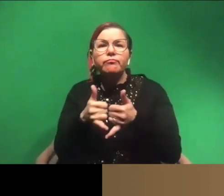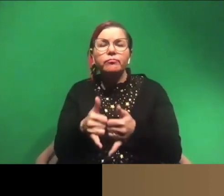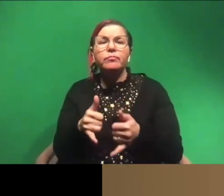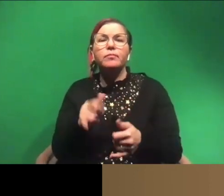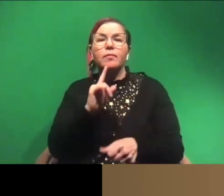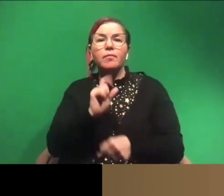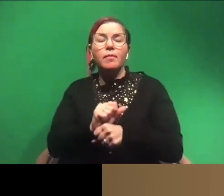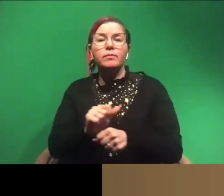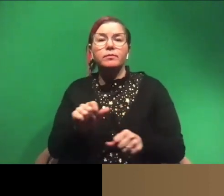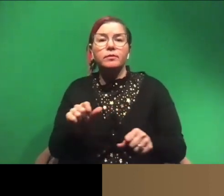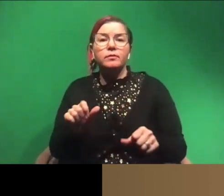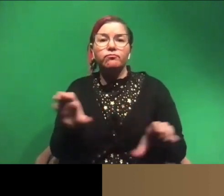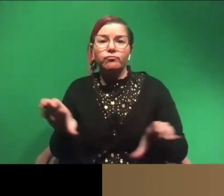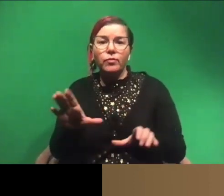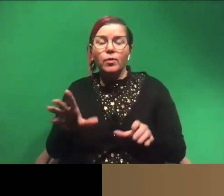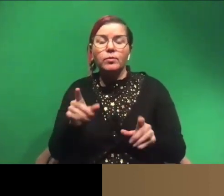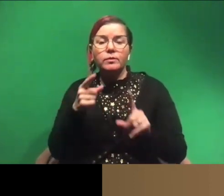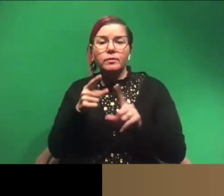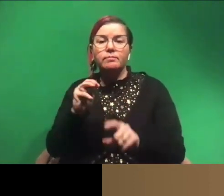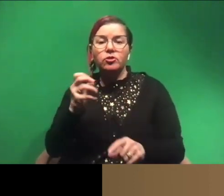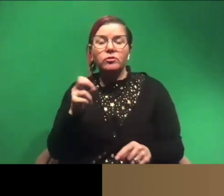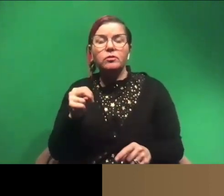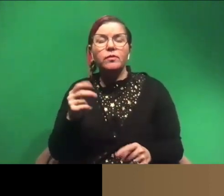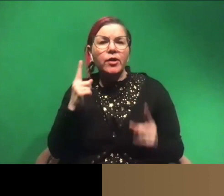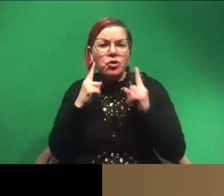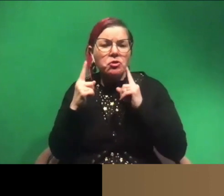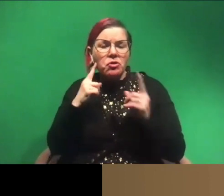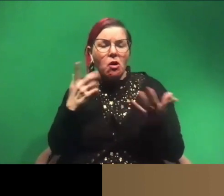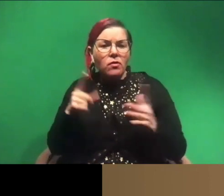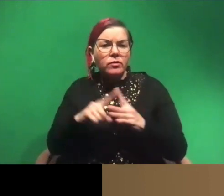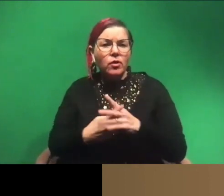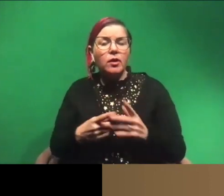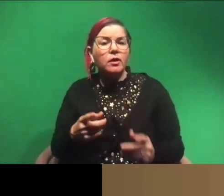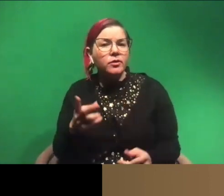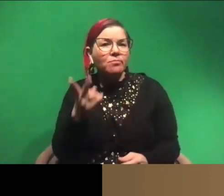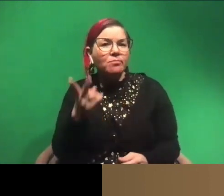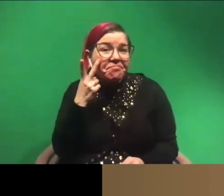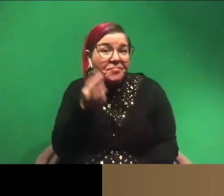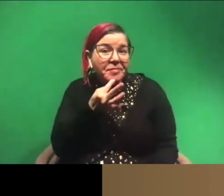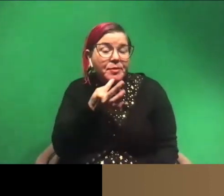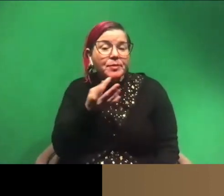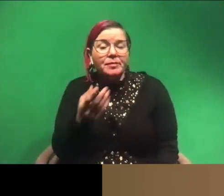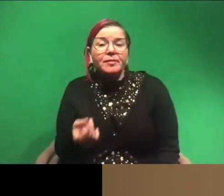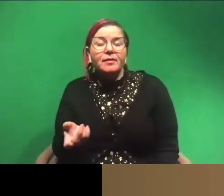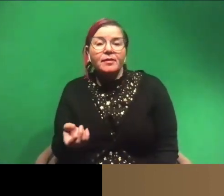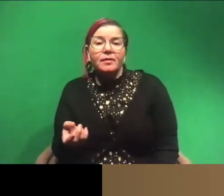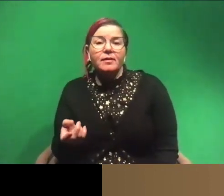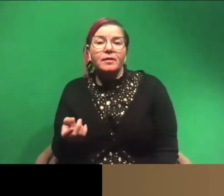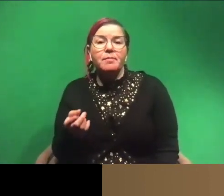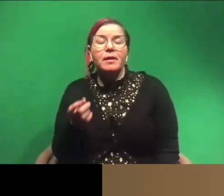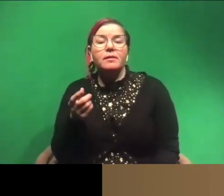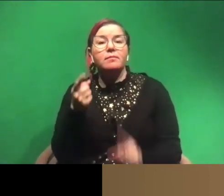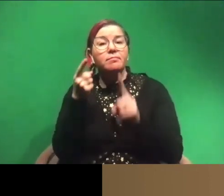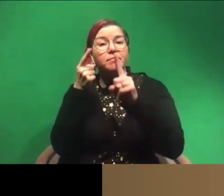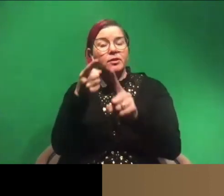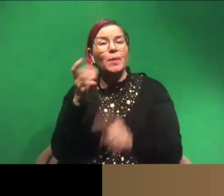actually performing those missions. And we've started to hear a little bit. So stay tuned, basically. But it's a mission going back